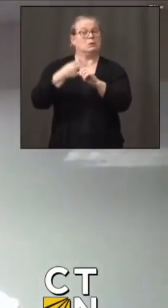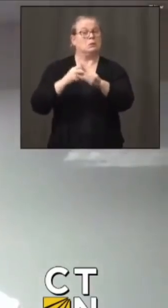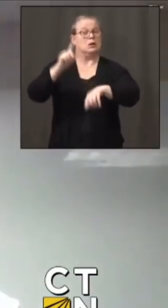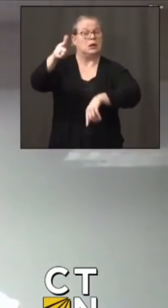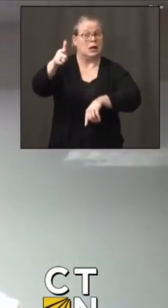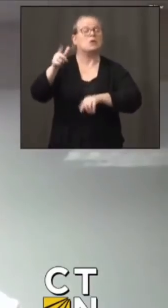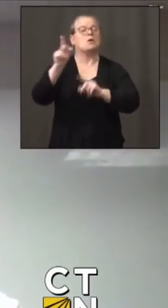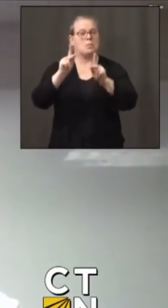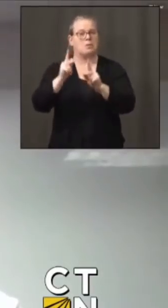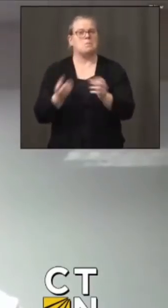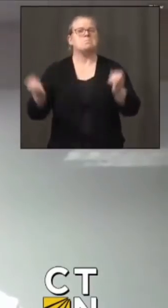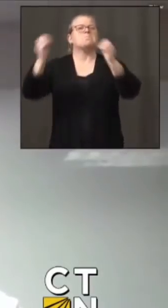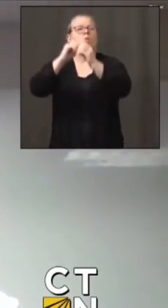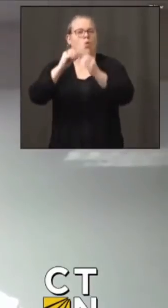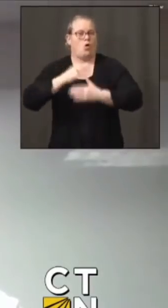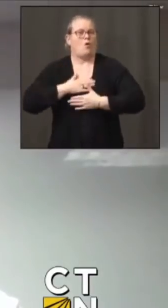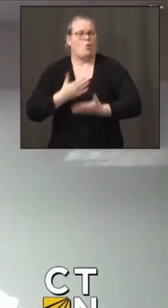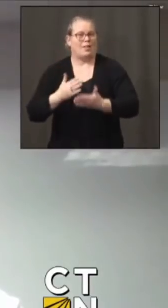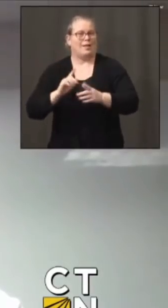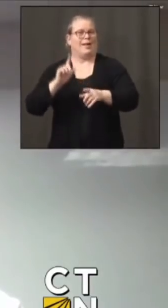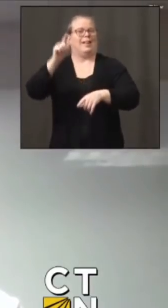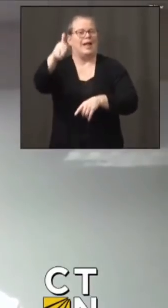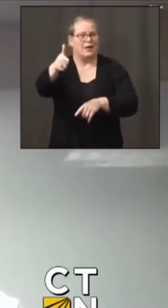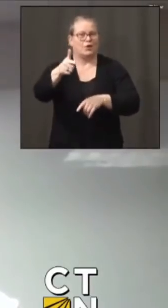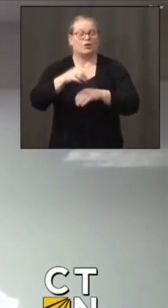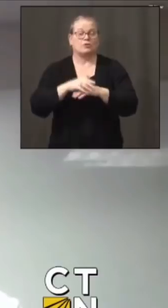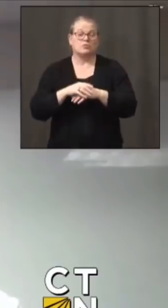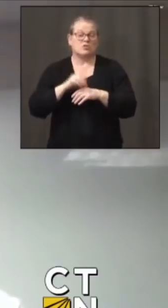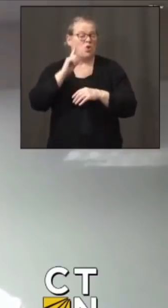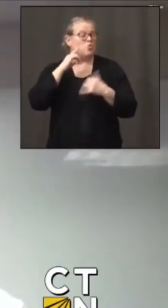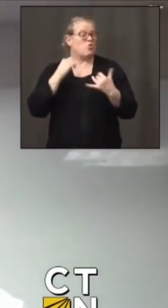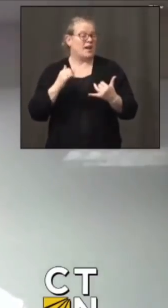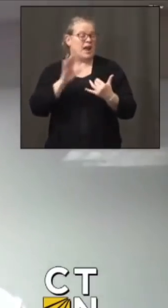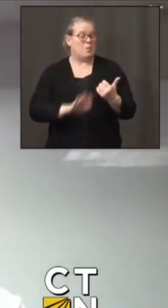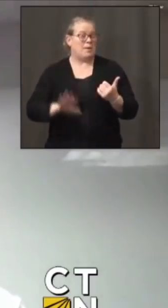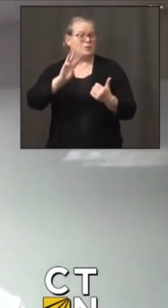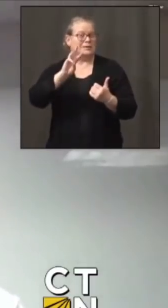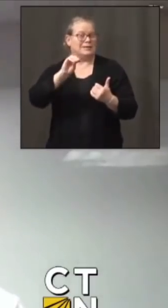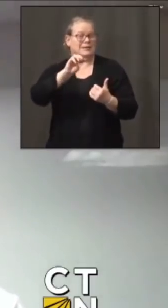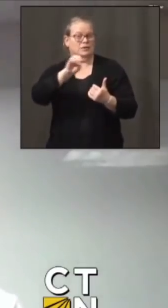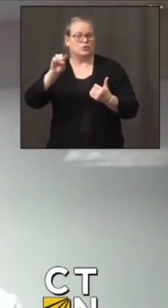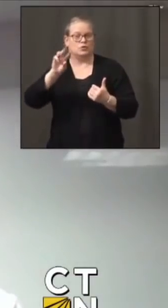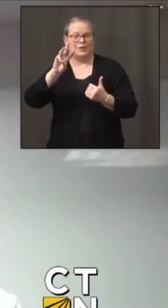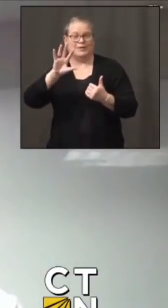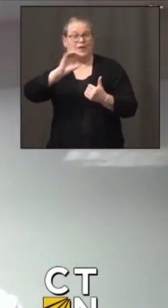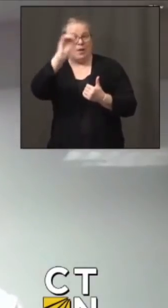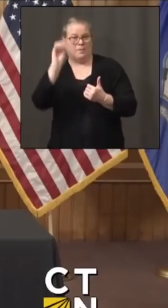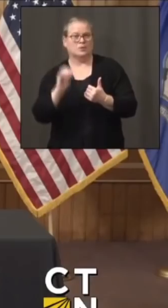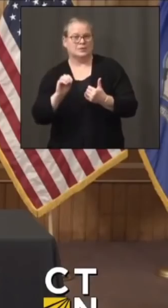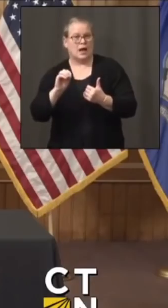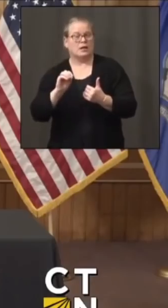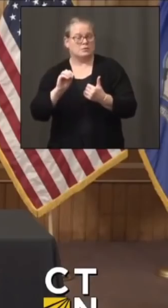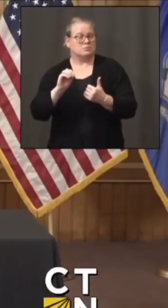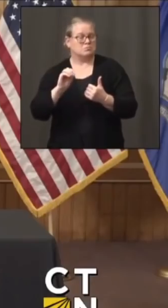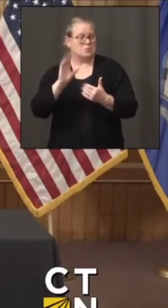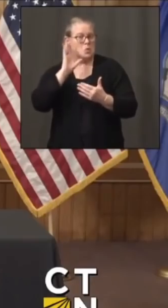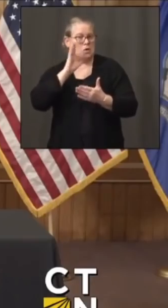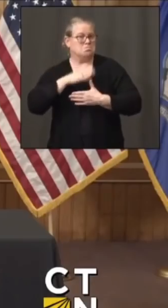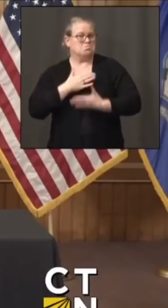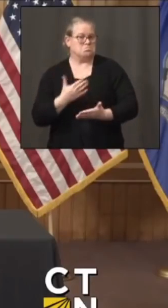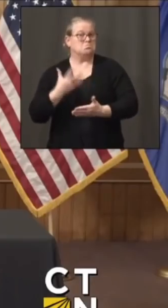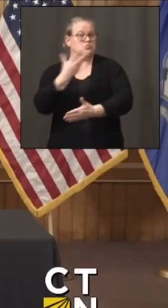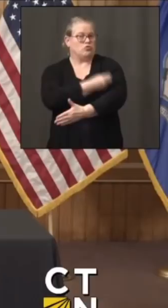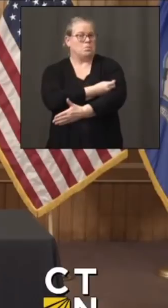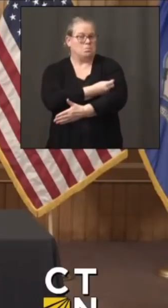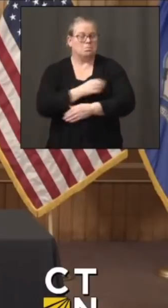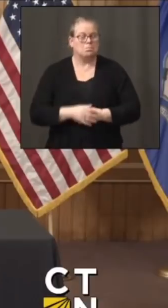few percentage. So at this point, I'd say safely about between 60-65%. Got it. And one more question